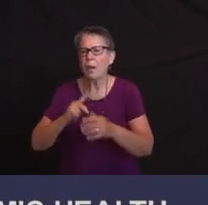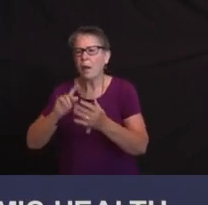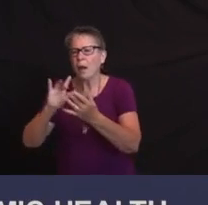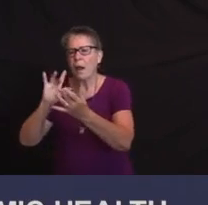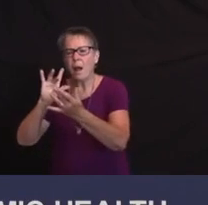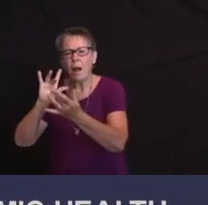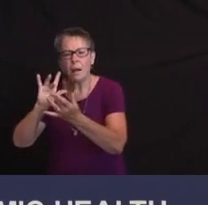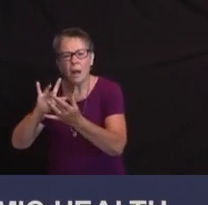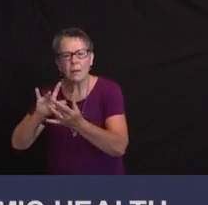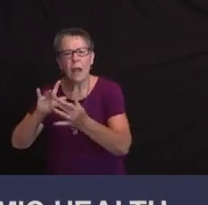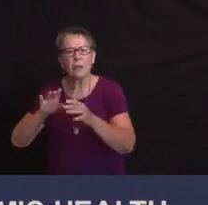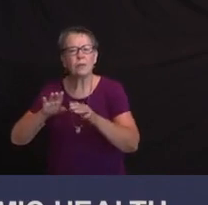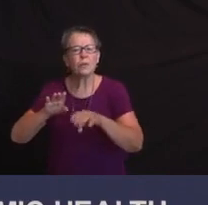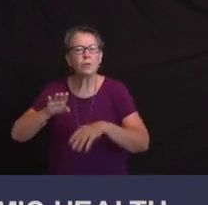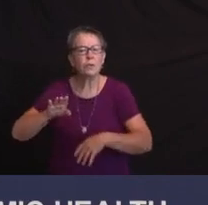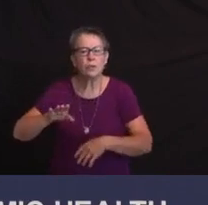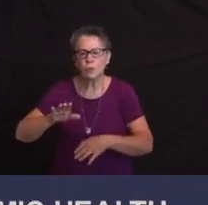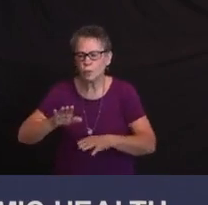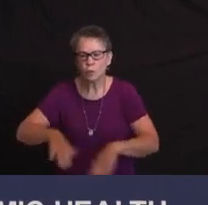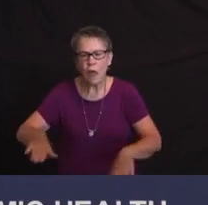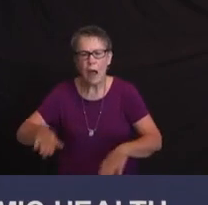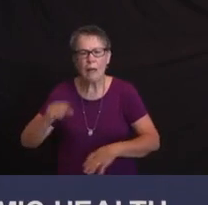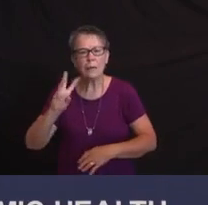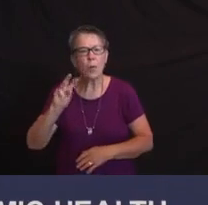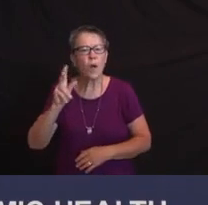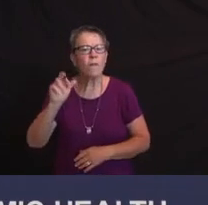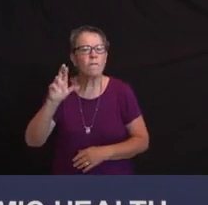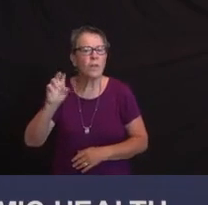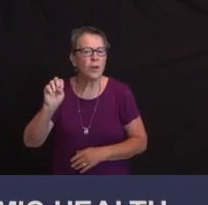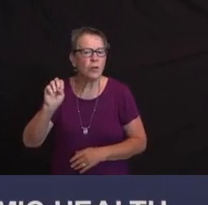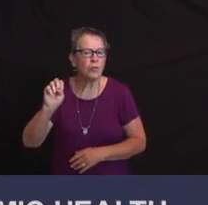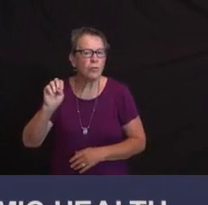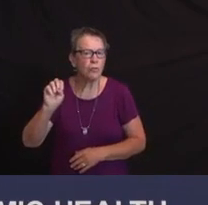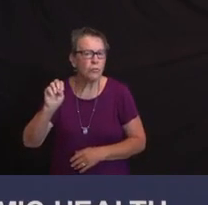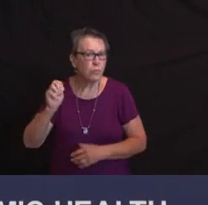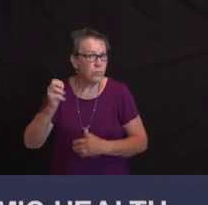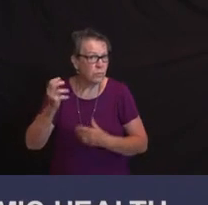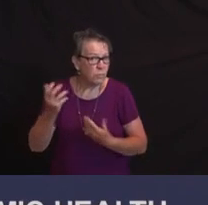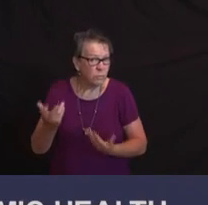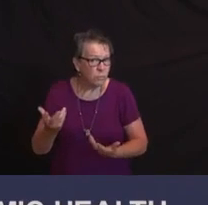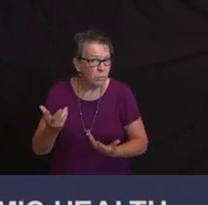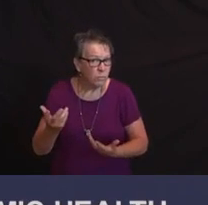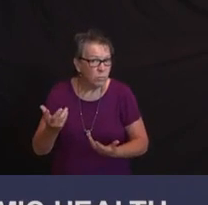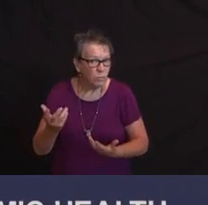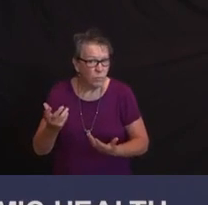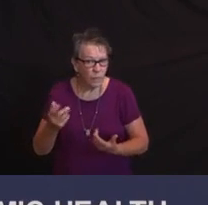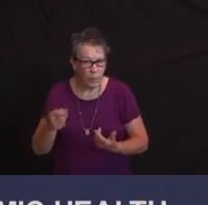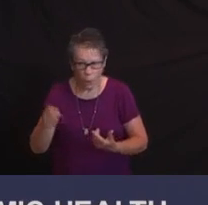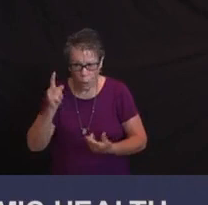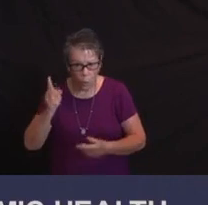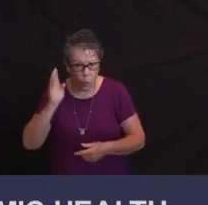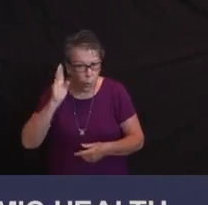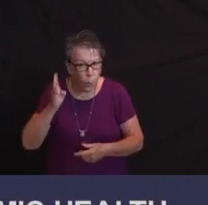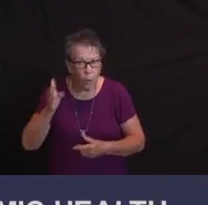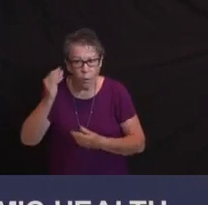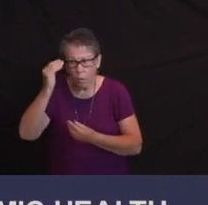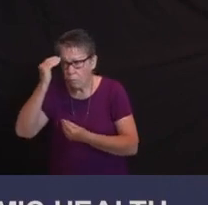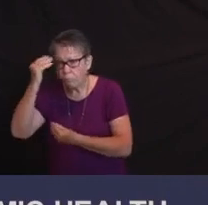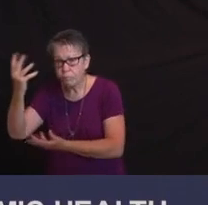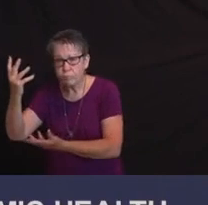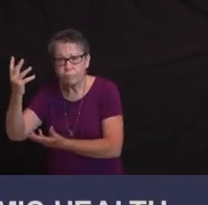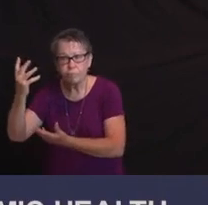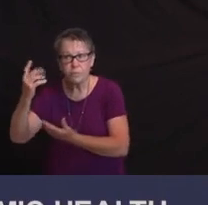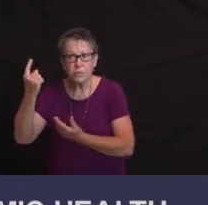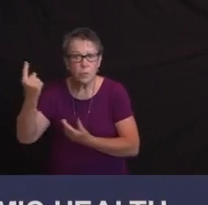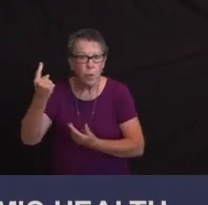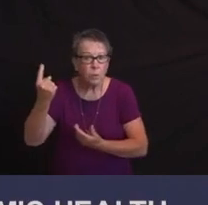Governor, you said that I missed the last part of that question for Judy. any situation where you would refer to the child welfare authorities, a parent or a student, if the student's